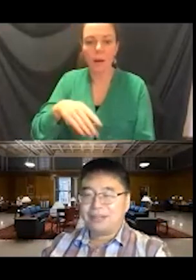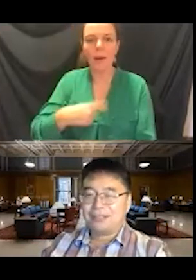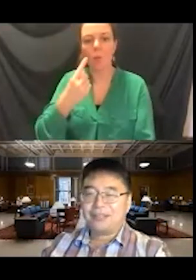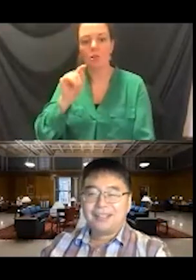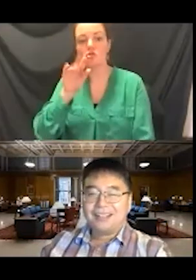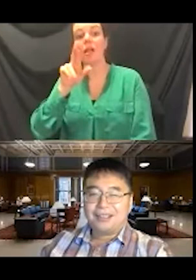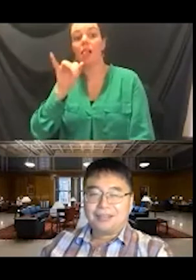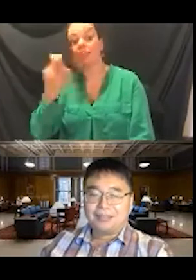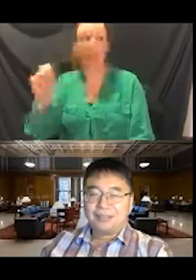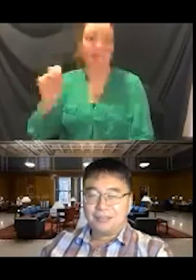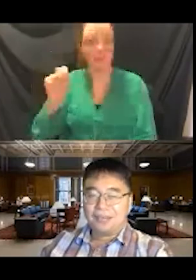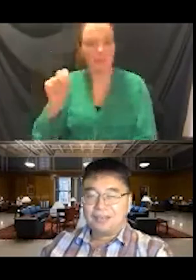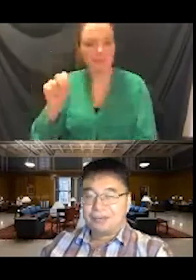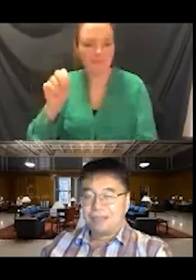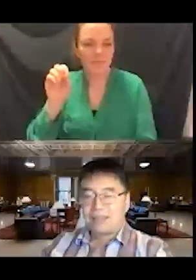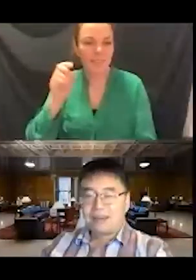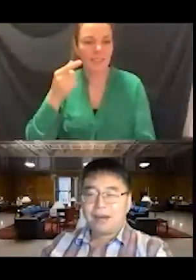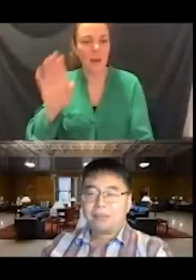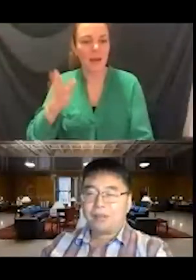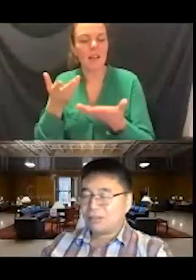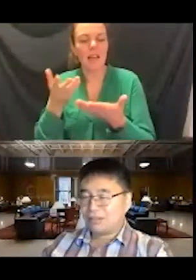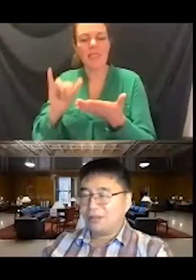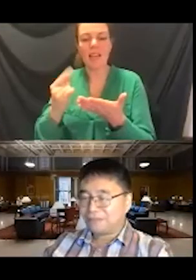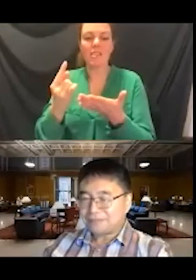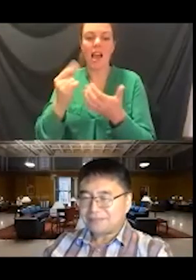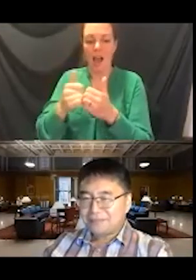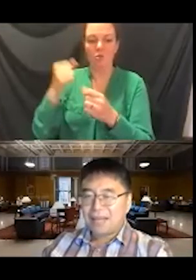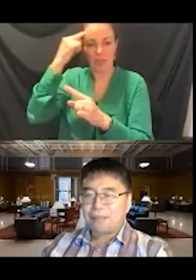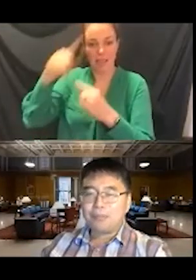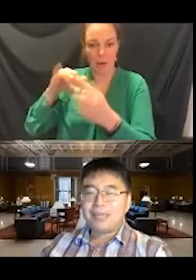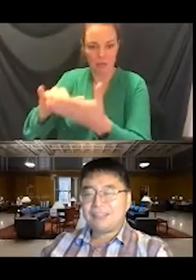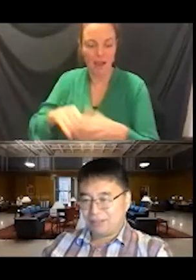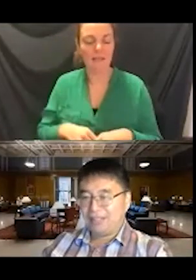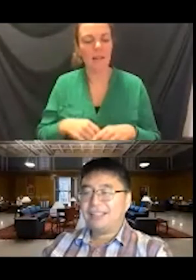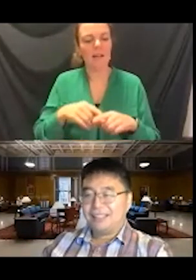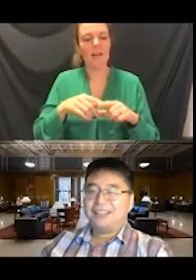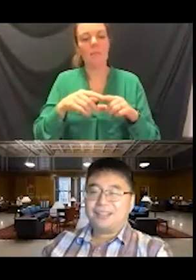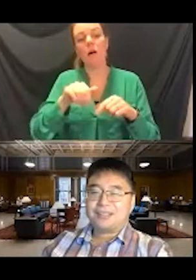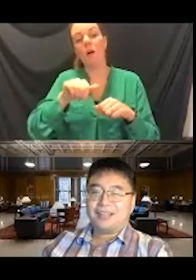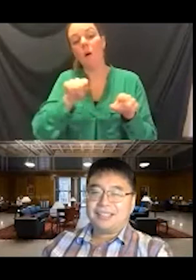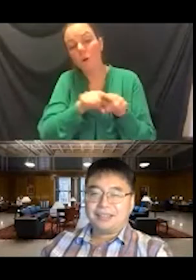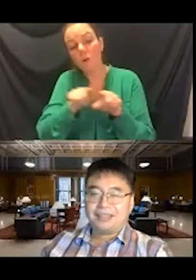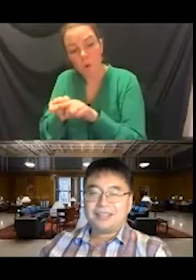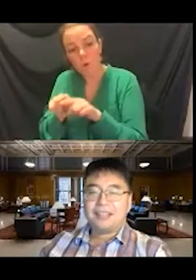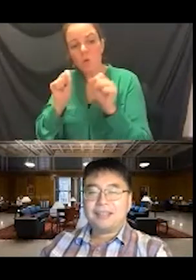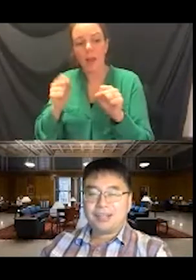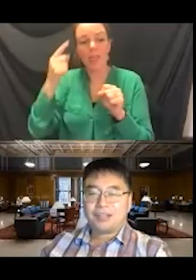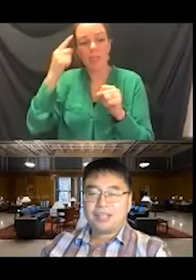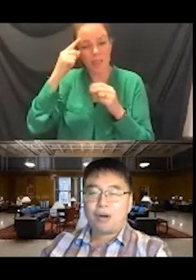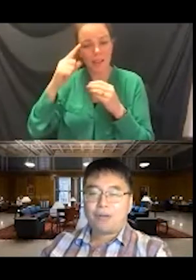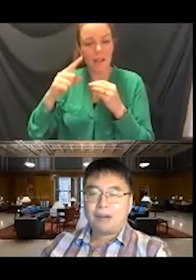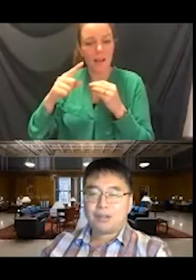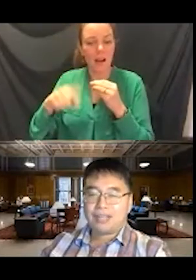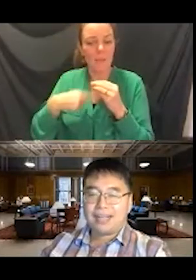and whatever. And, you know, that's the way they can think about it. But also, and more meaningfully, there's a limitation